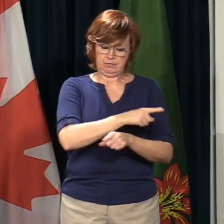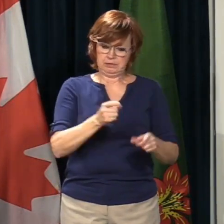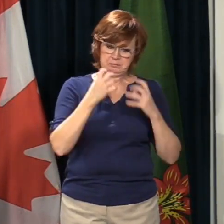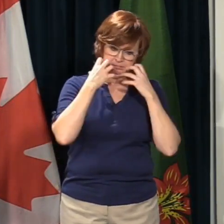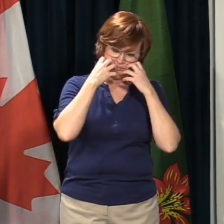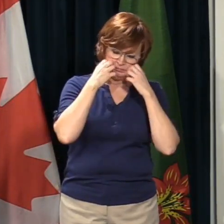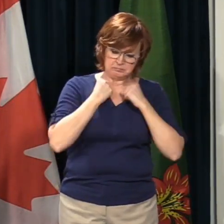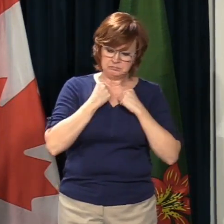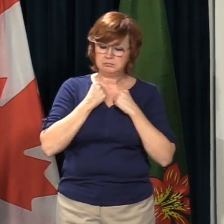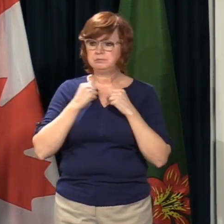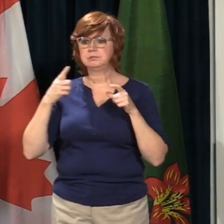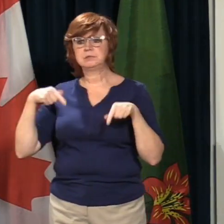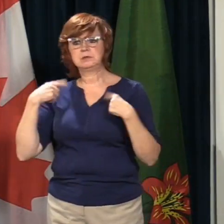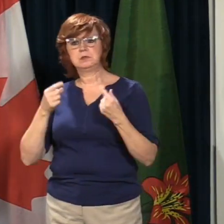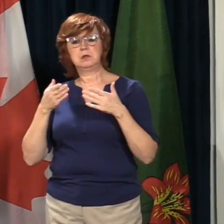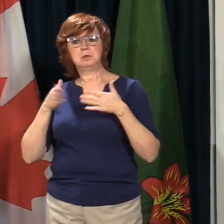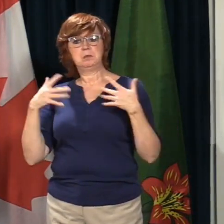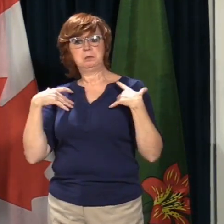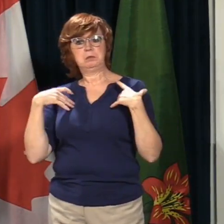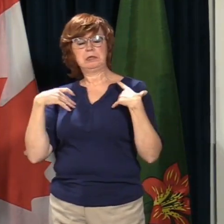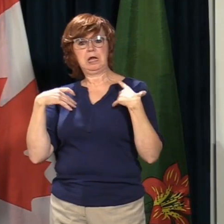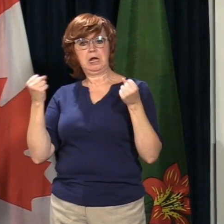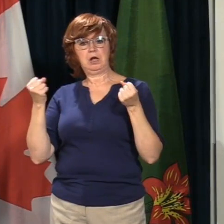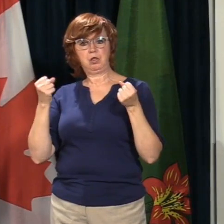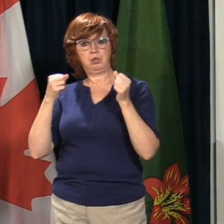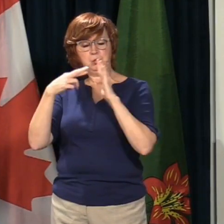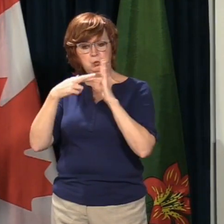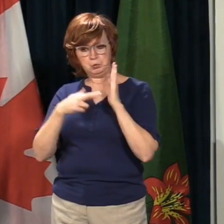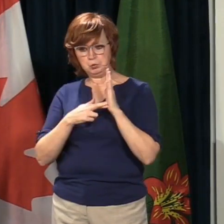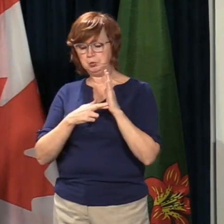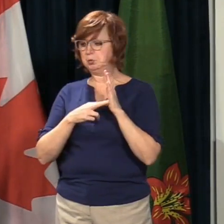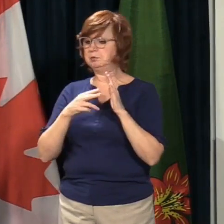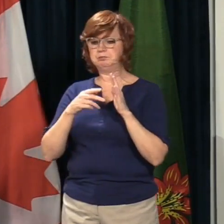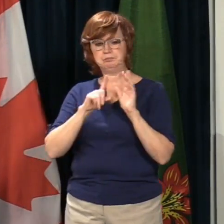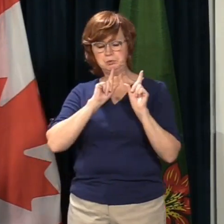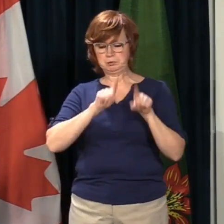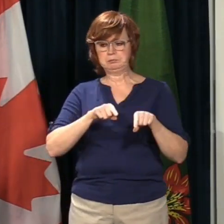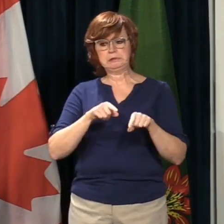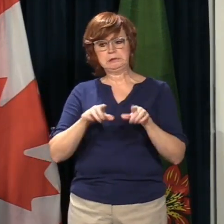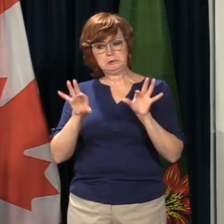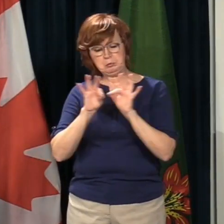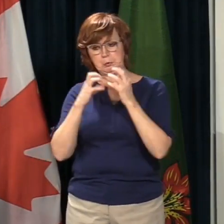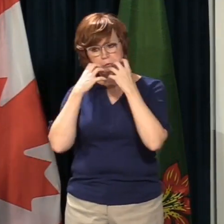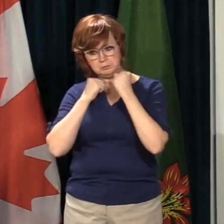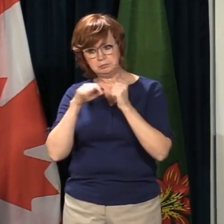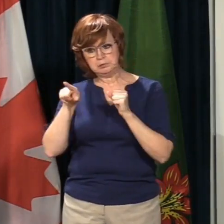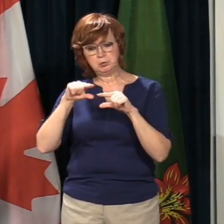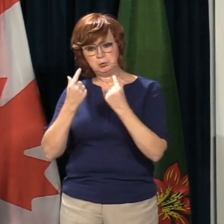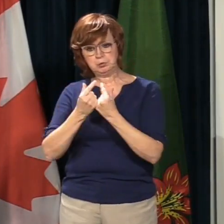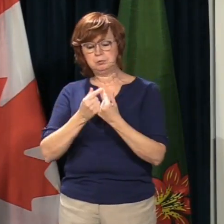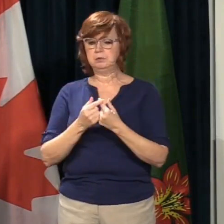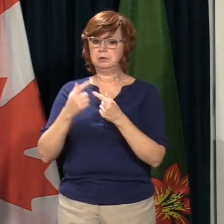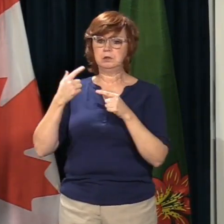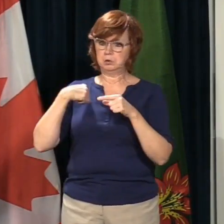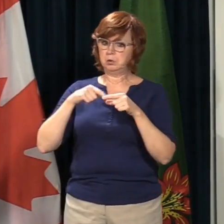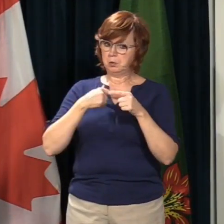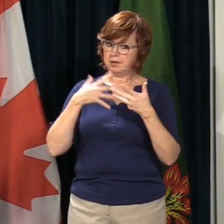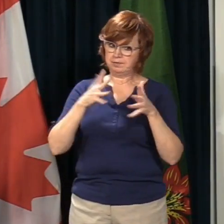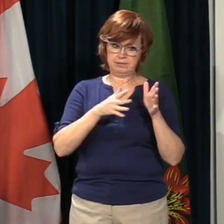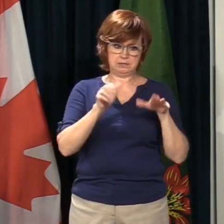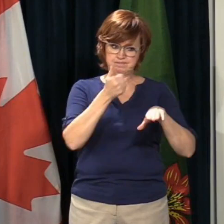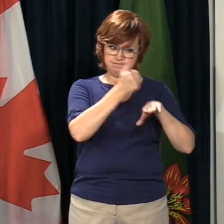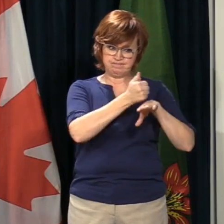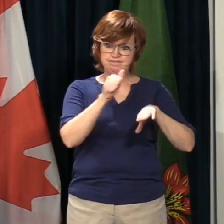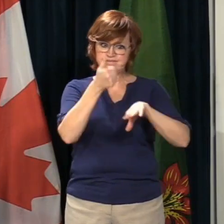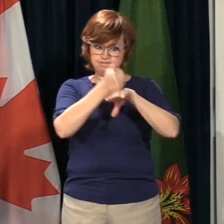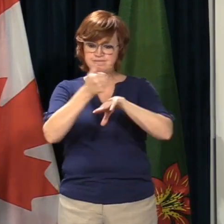in Friday's public health order and moving rapidly to enhance protections, many of which we've already put in place to protect these individuals.